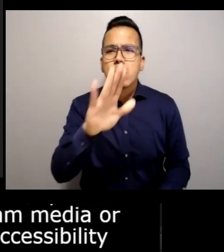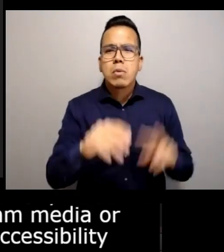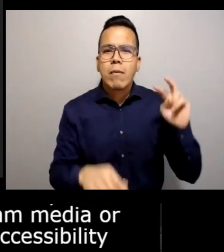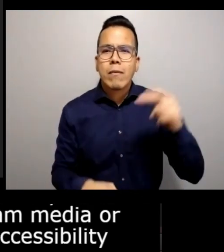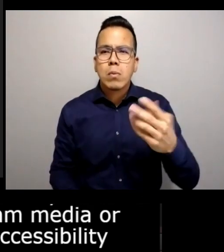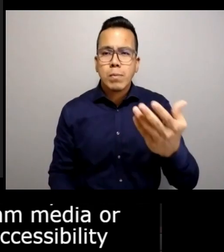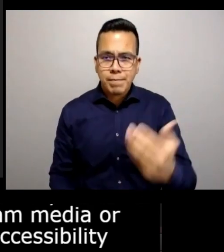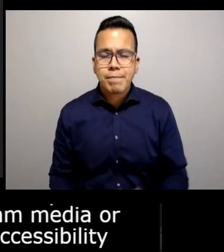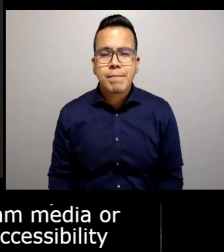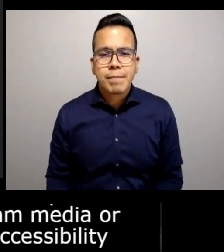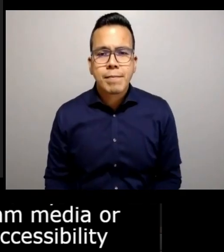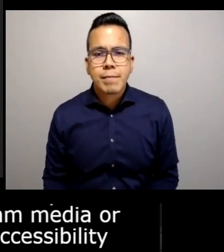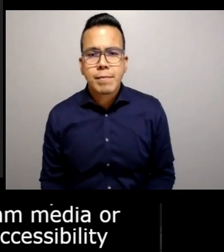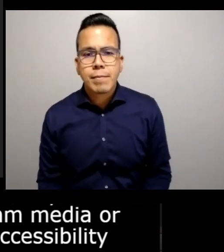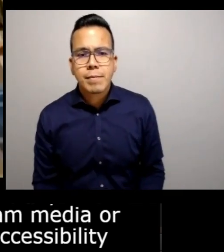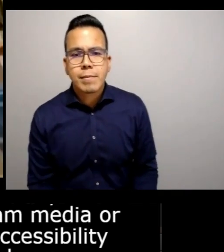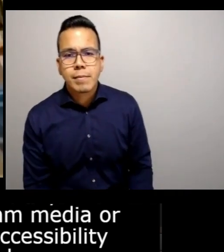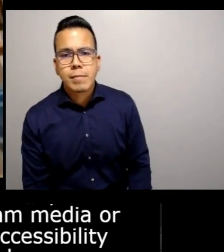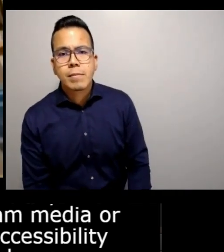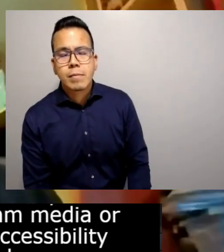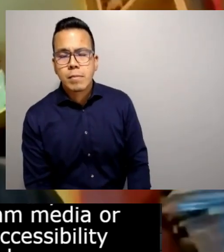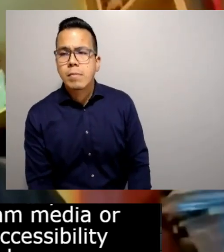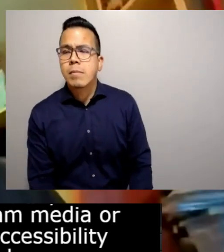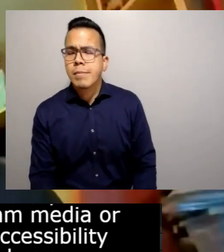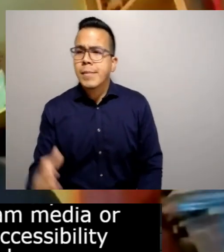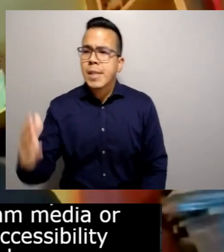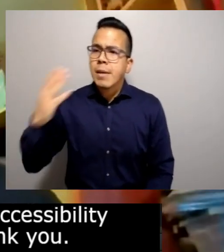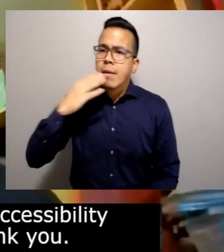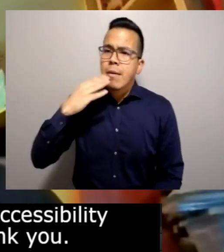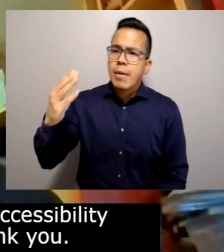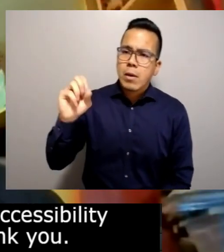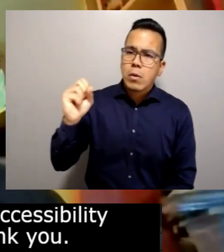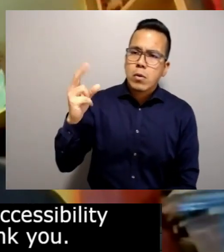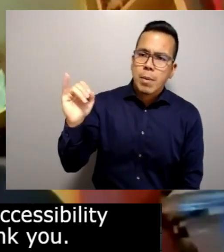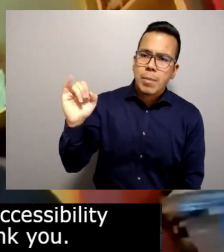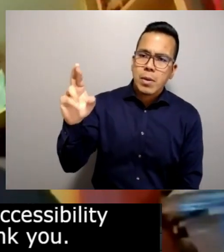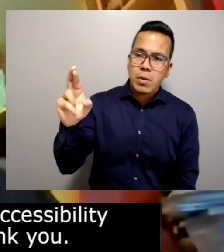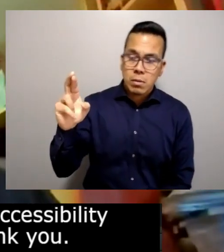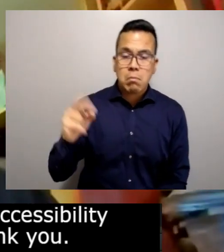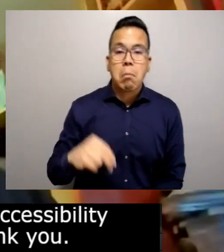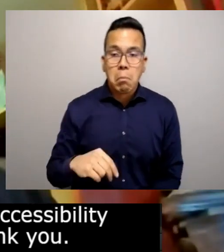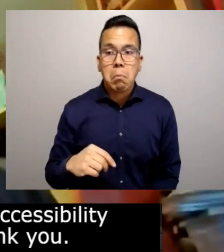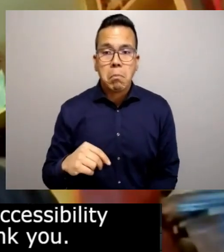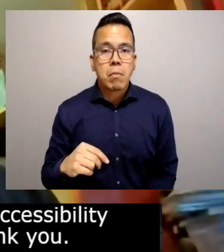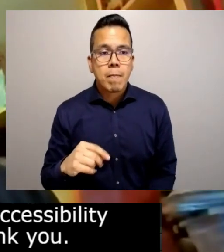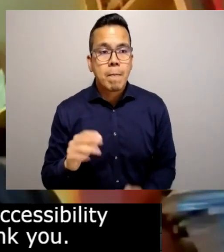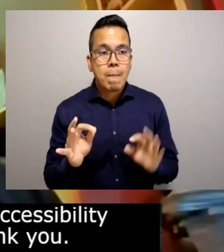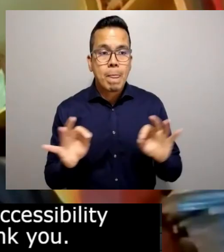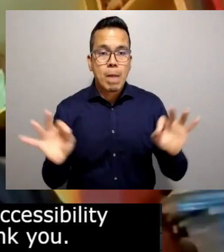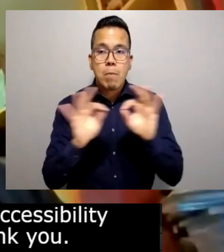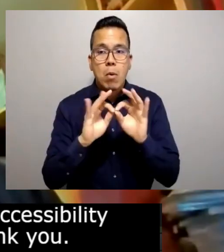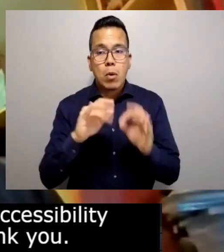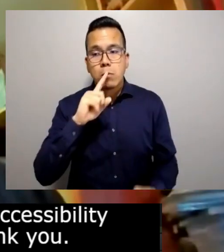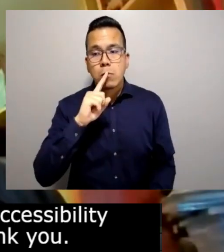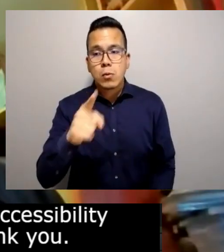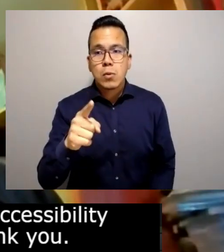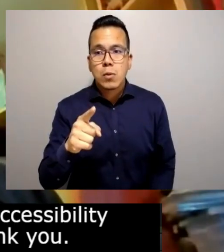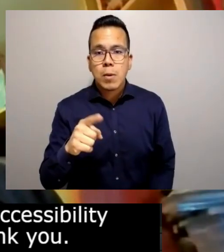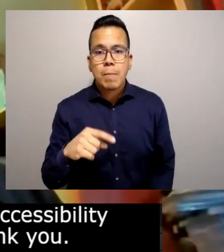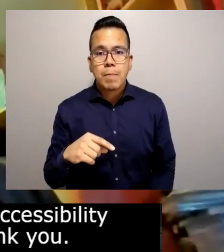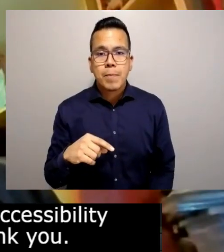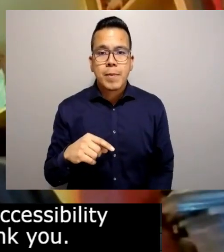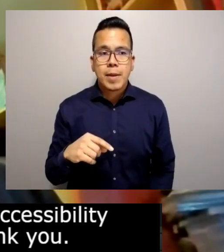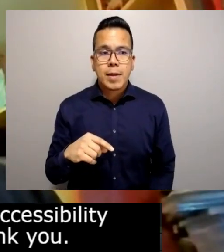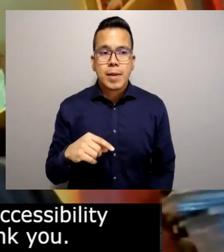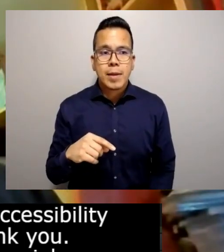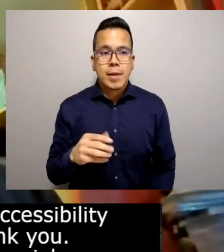Thank you. Thank you, Shabir. Very important, and it's true that social media platforms